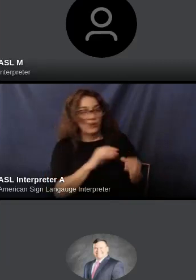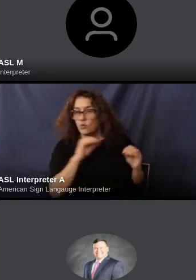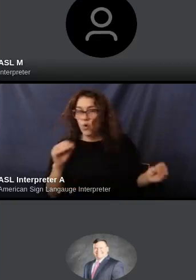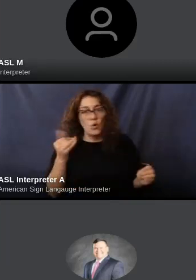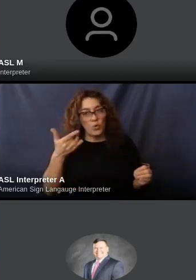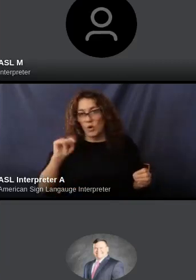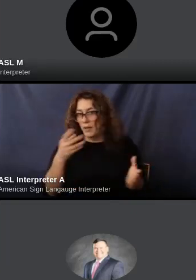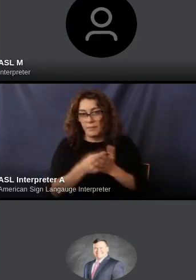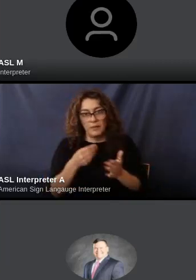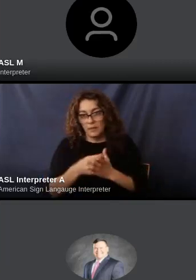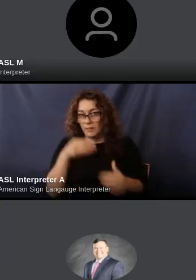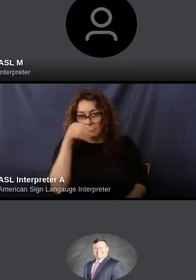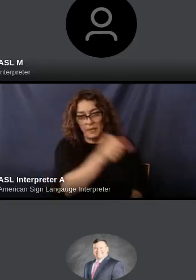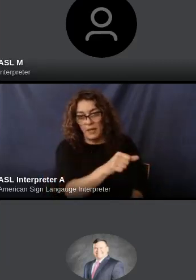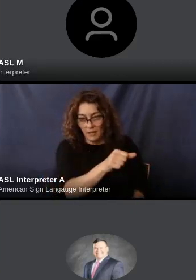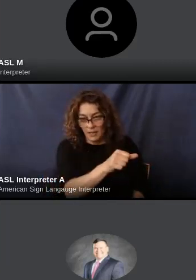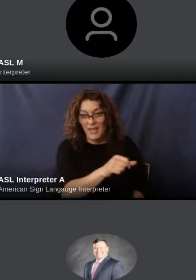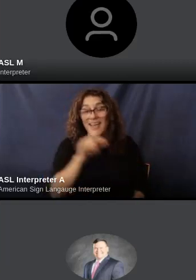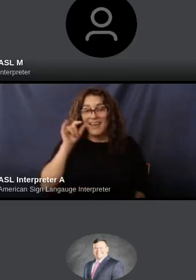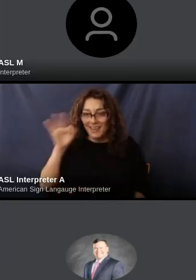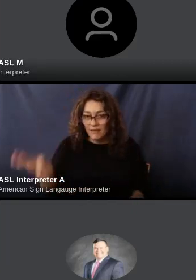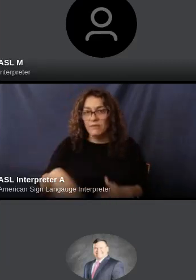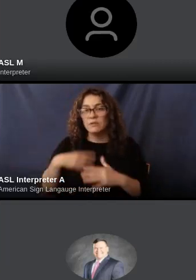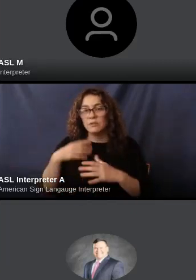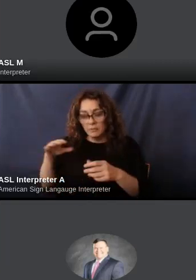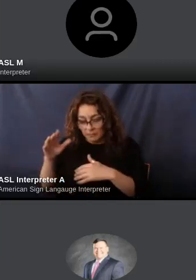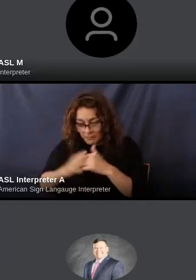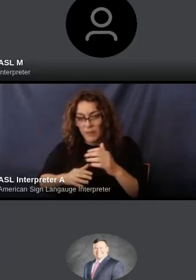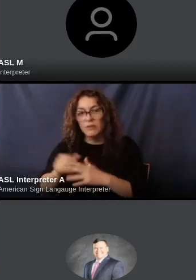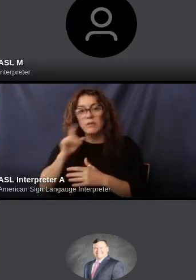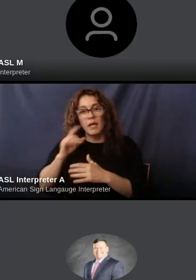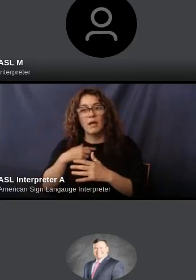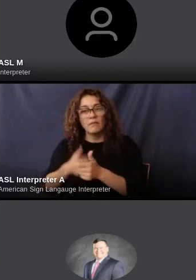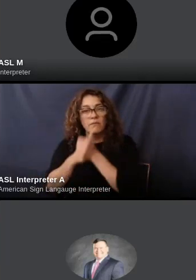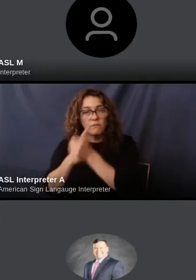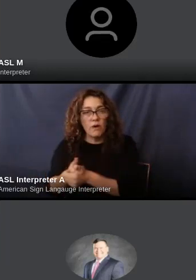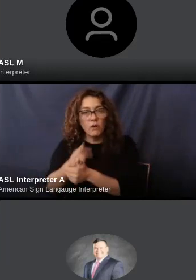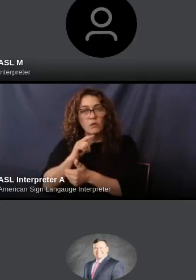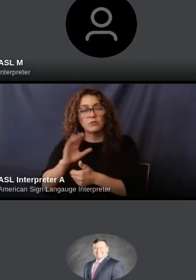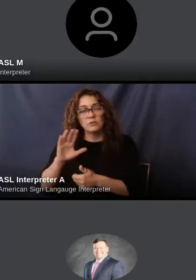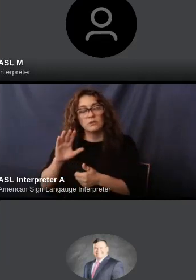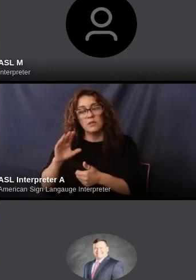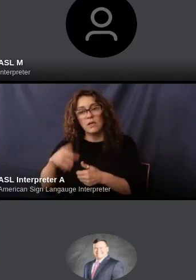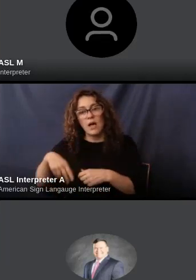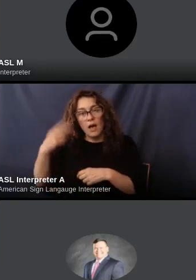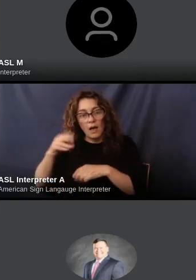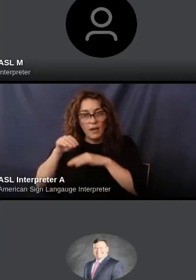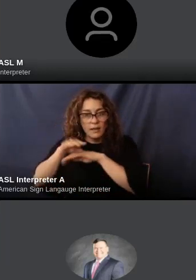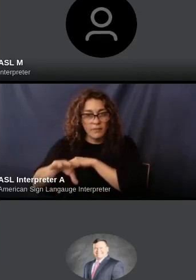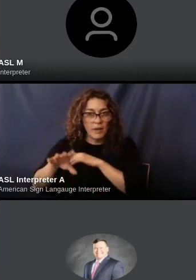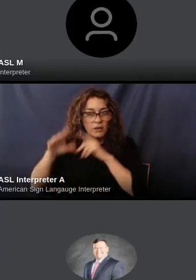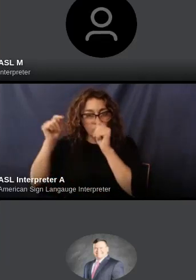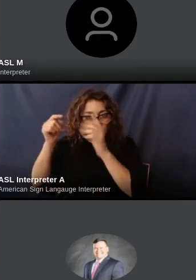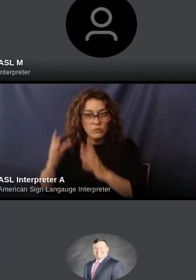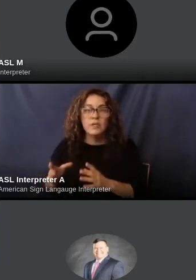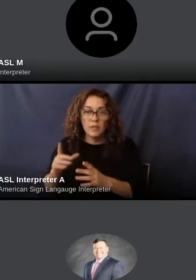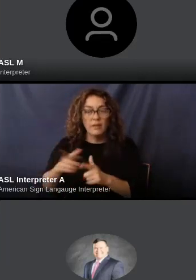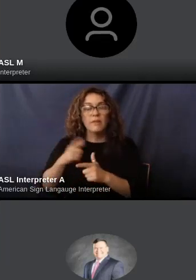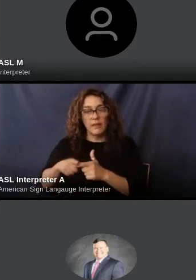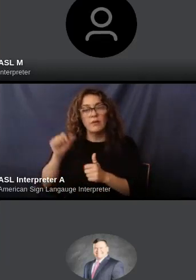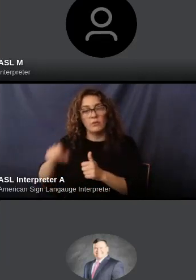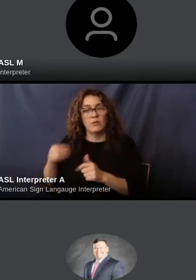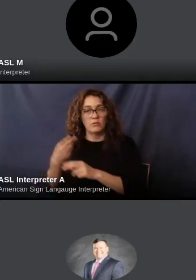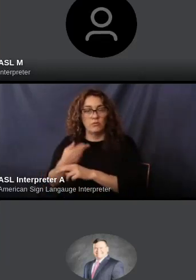not more fully answer that question, feel free to drop it in the chat. I can see the chat at this